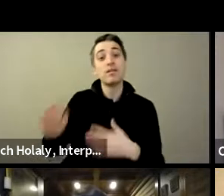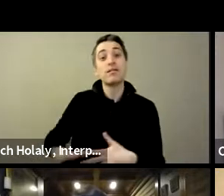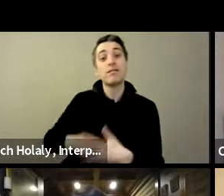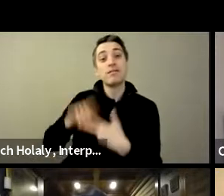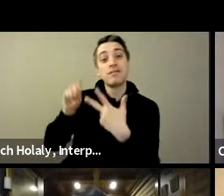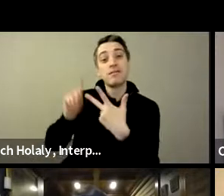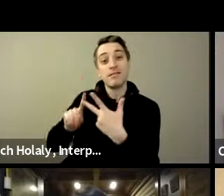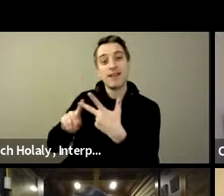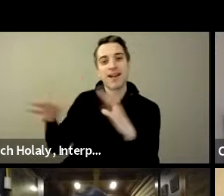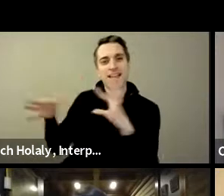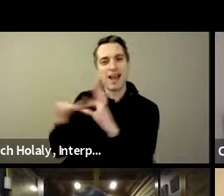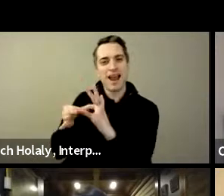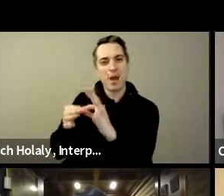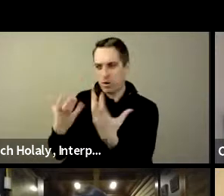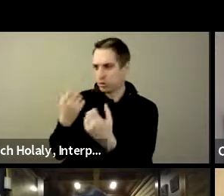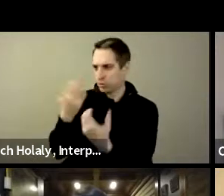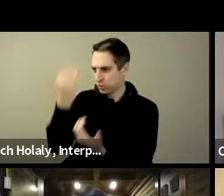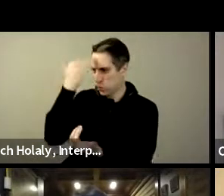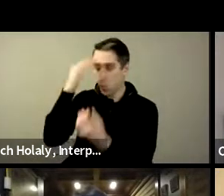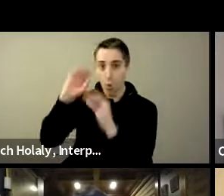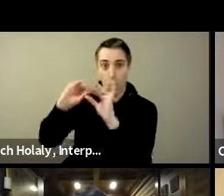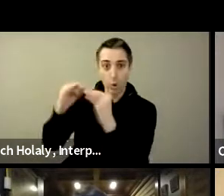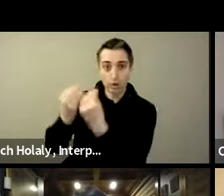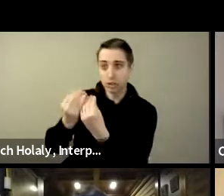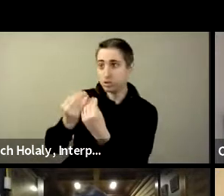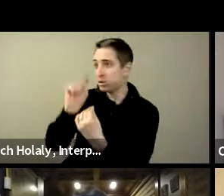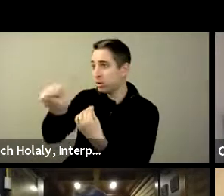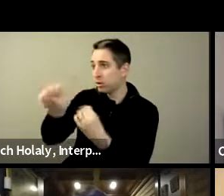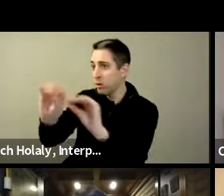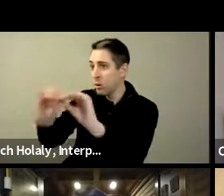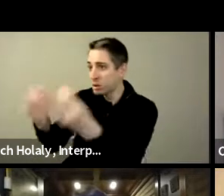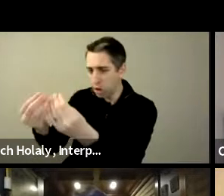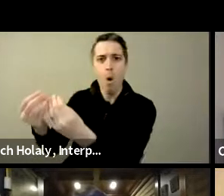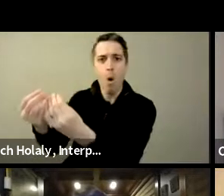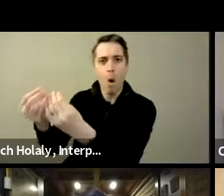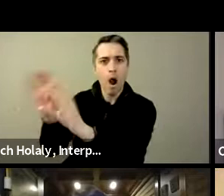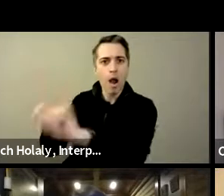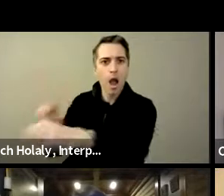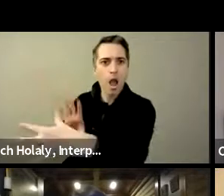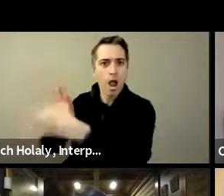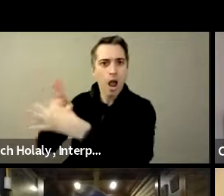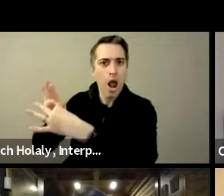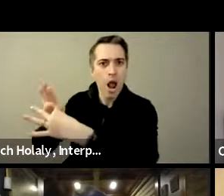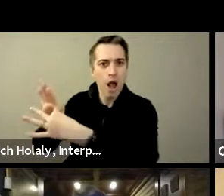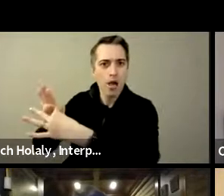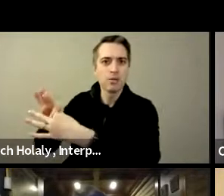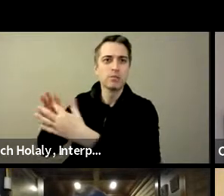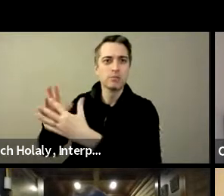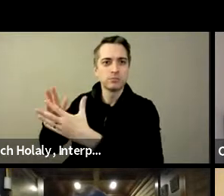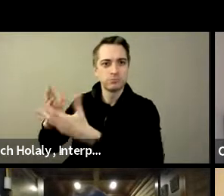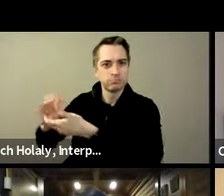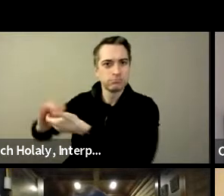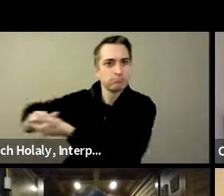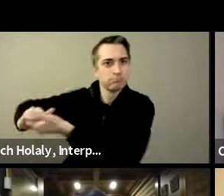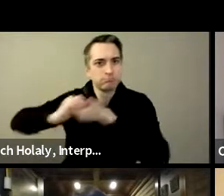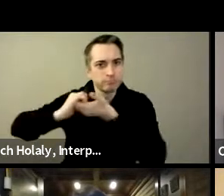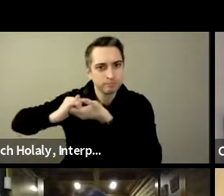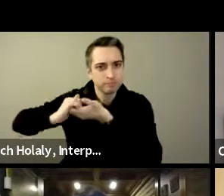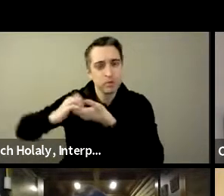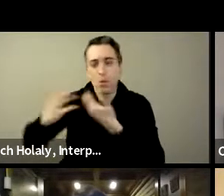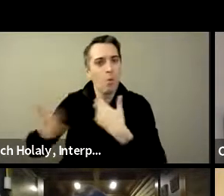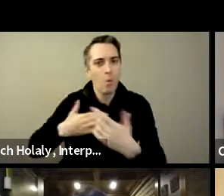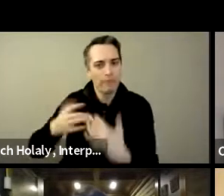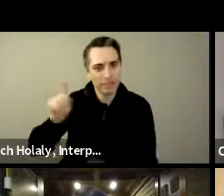so that they could work collectively. And so we could set the agenda for whatever our needs are. And so we